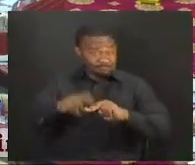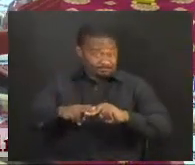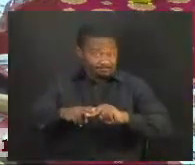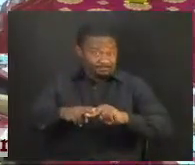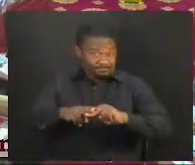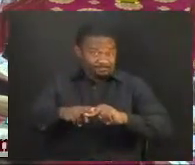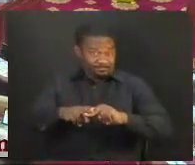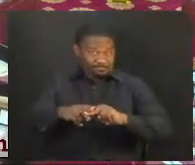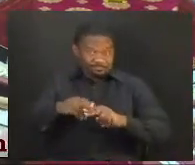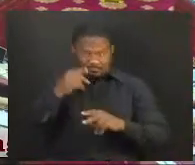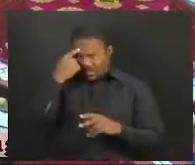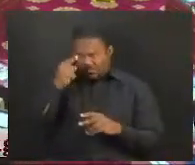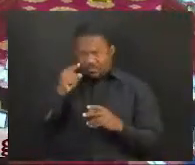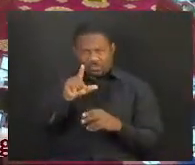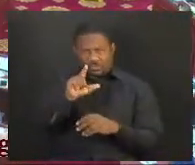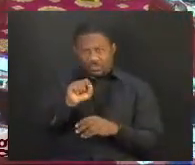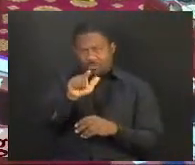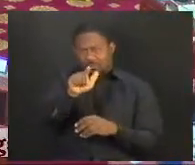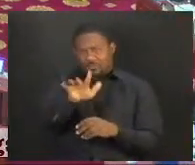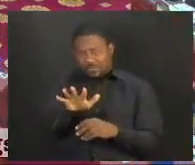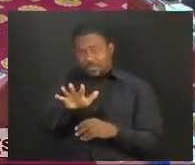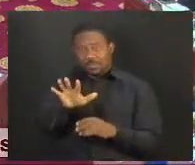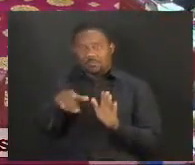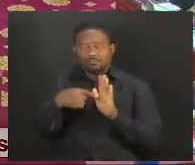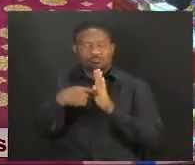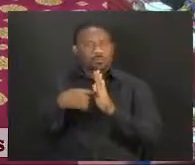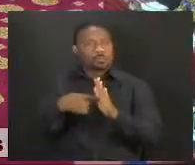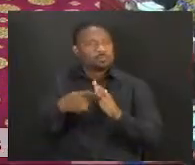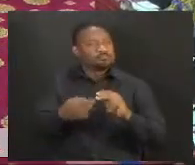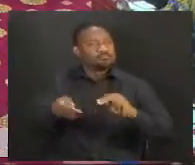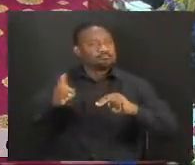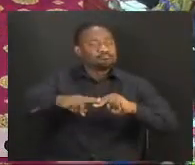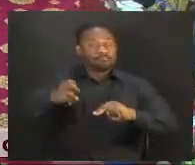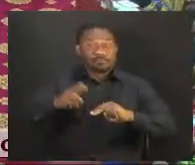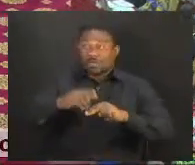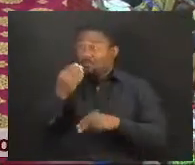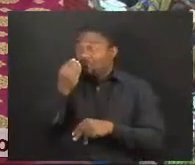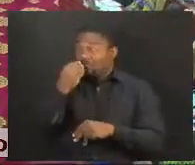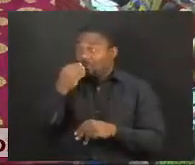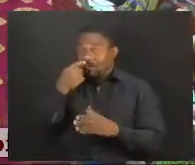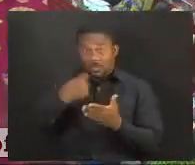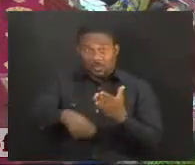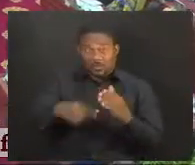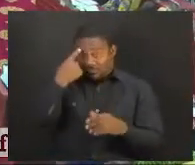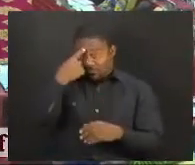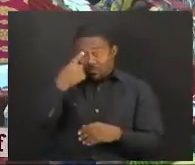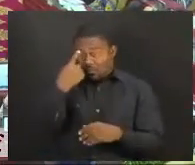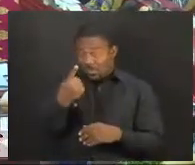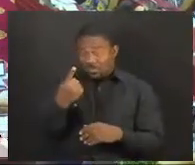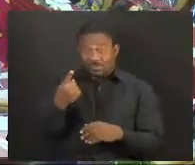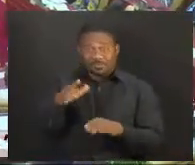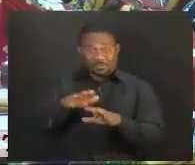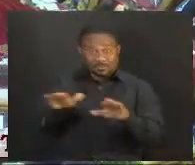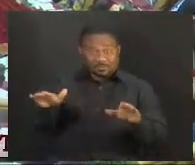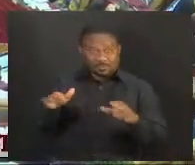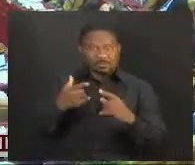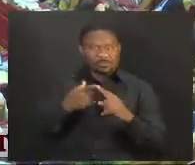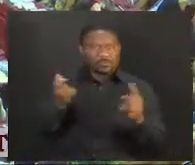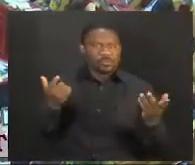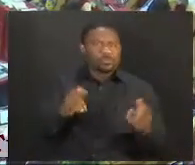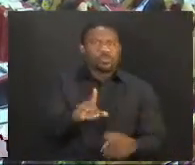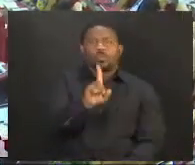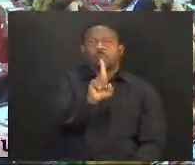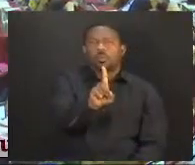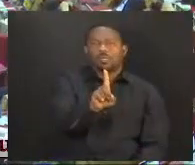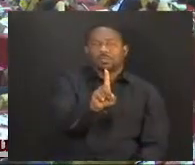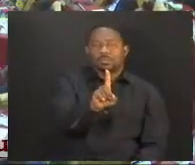allocation for 2025 reflects an increase in feeding costs per meal, per child, from the 1 cedi 50